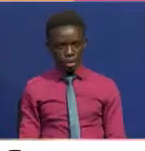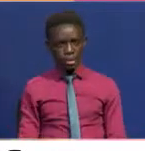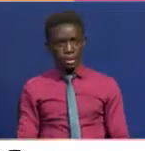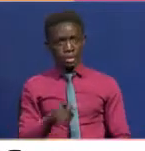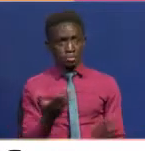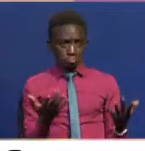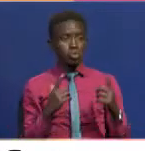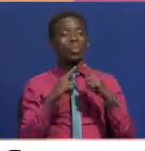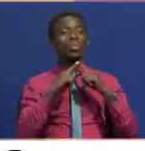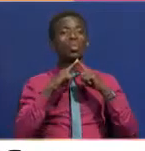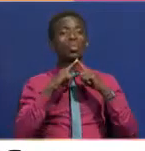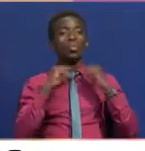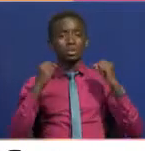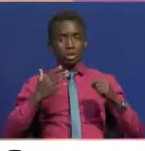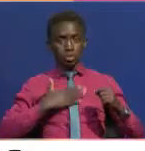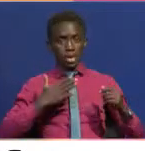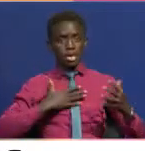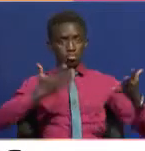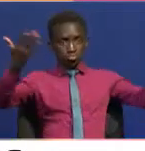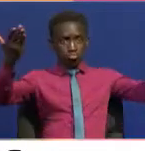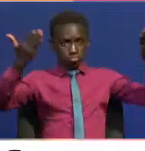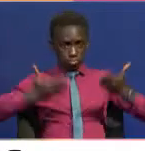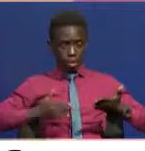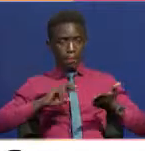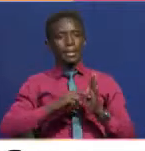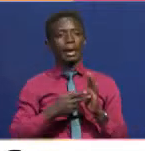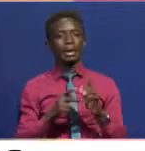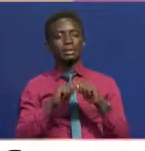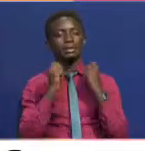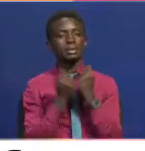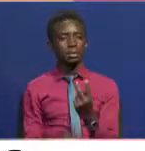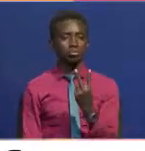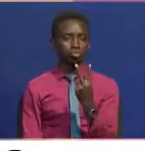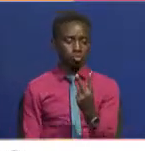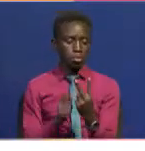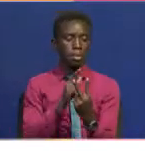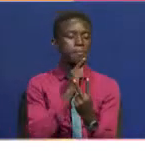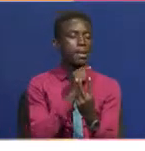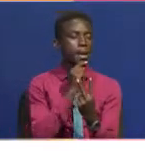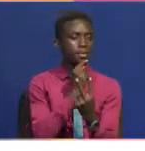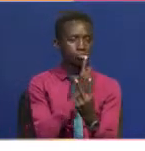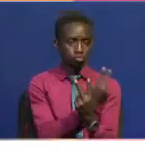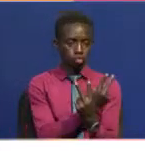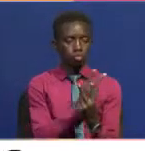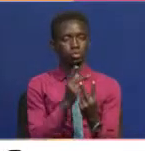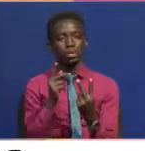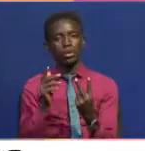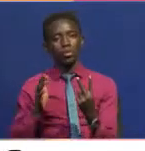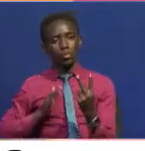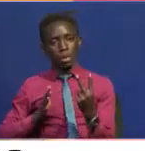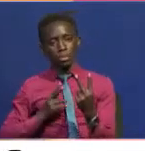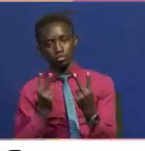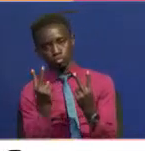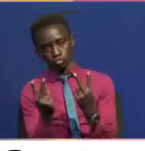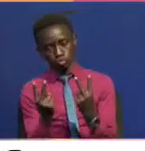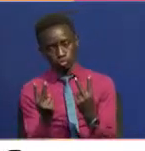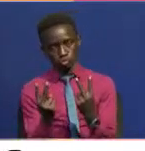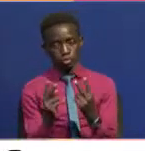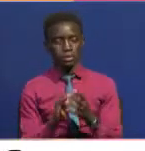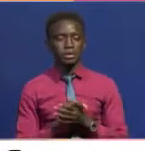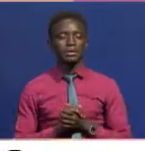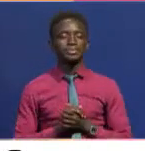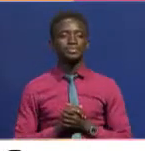having 2 team for the men and 2 team for the women. And as a federation, we have... So that